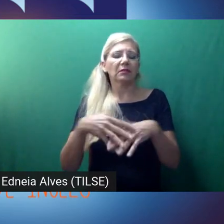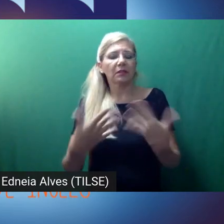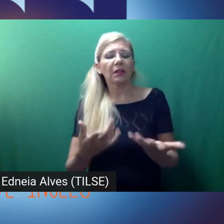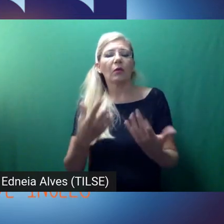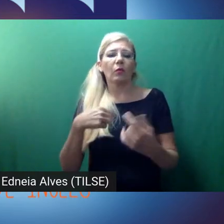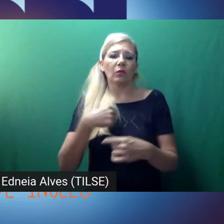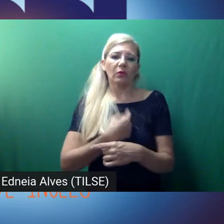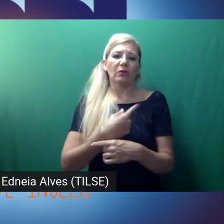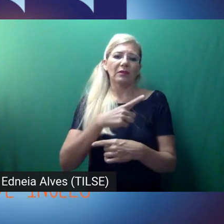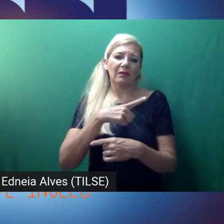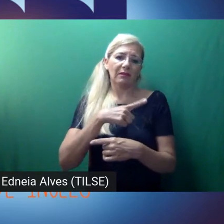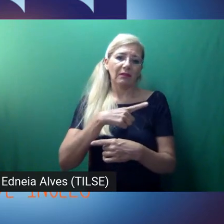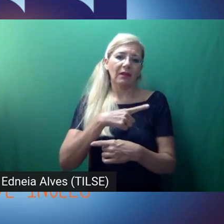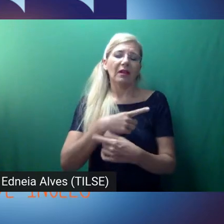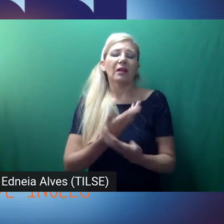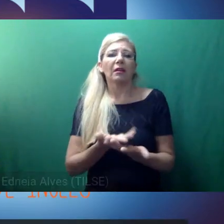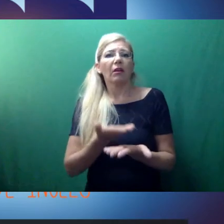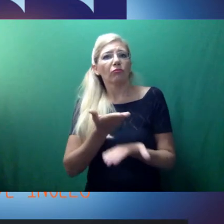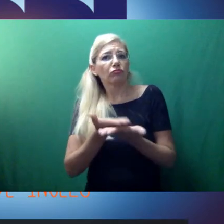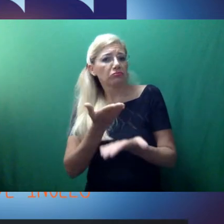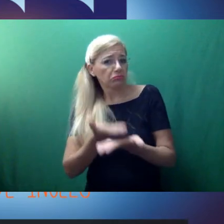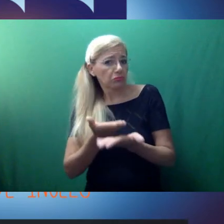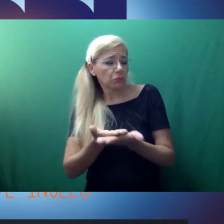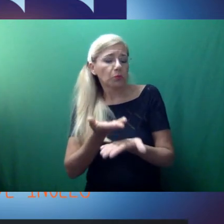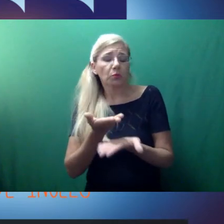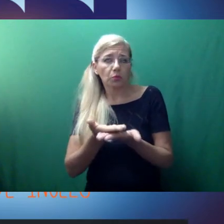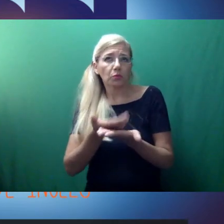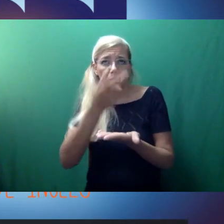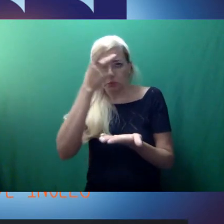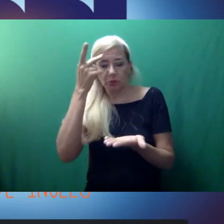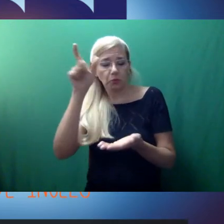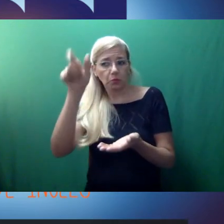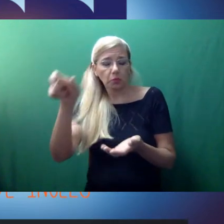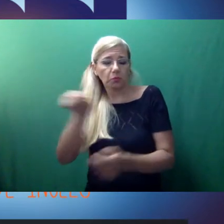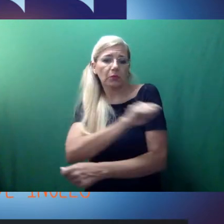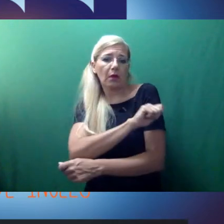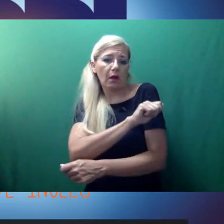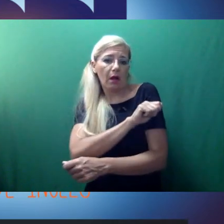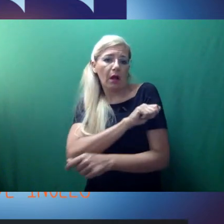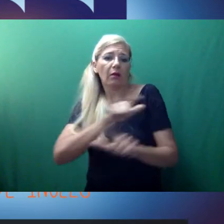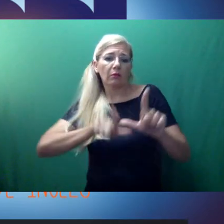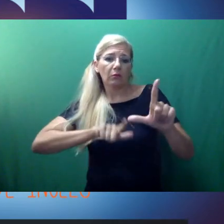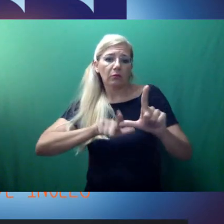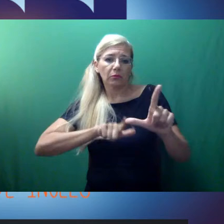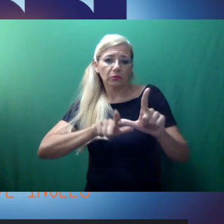students here of letras, who is being included